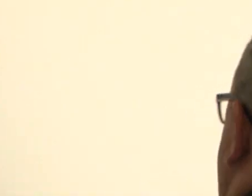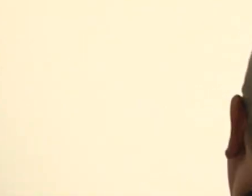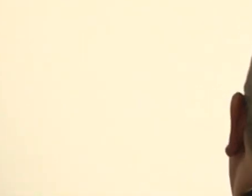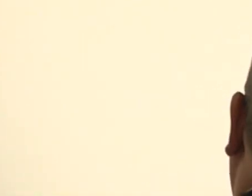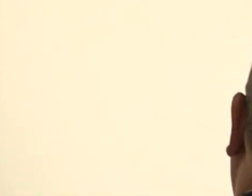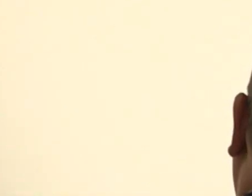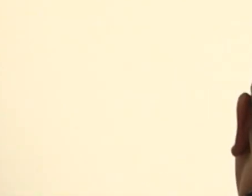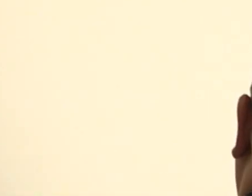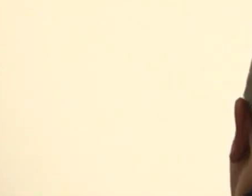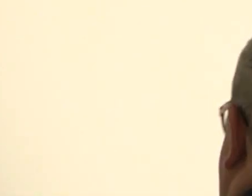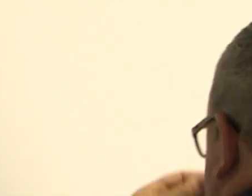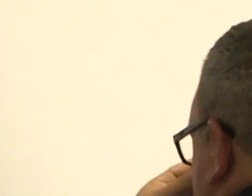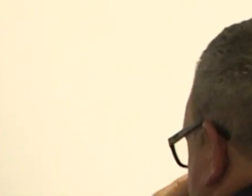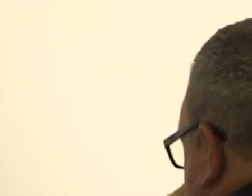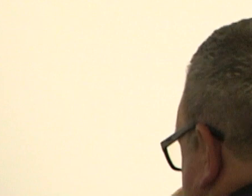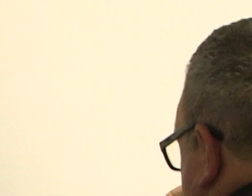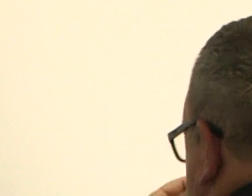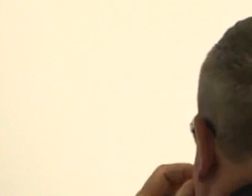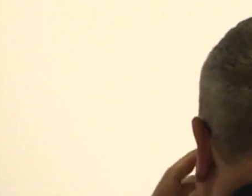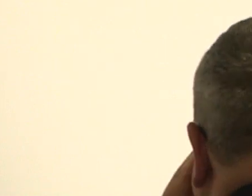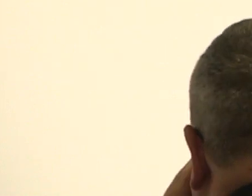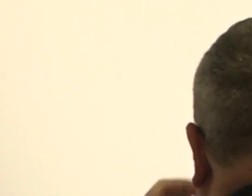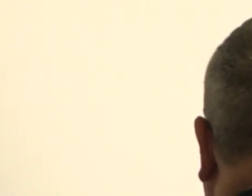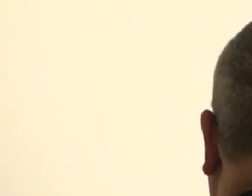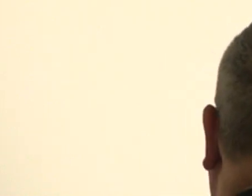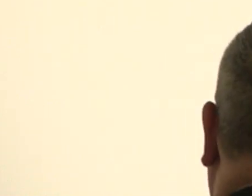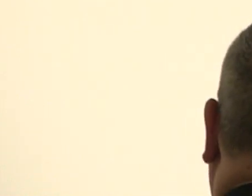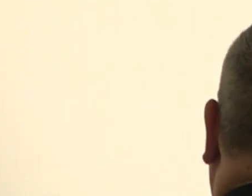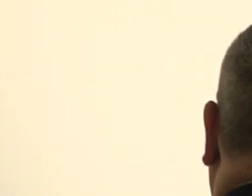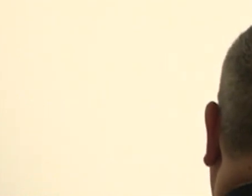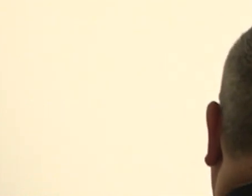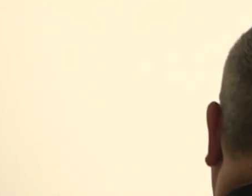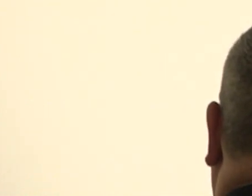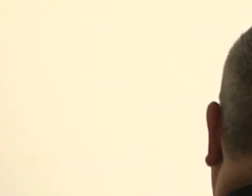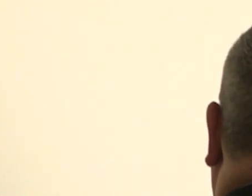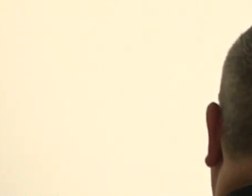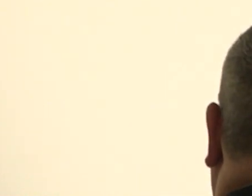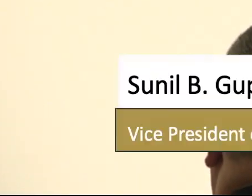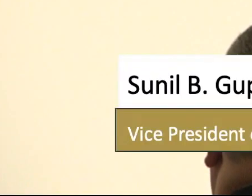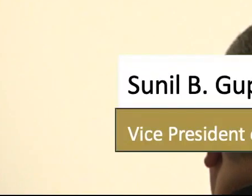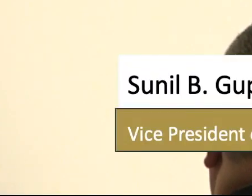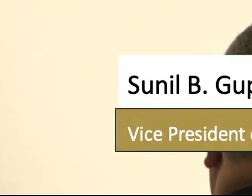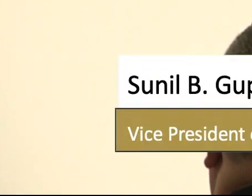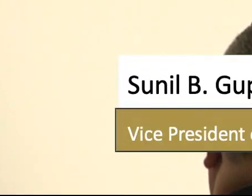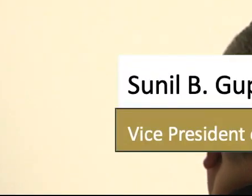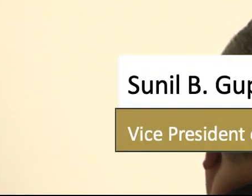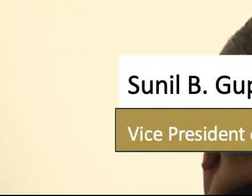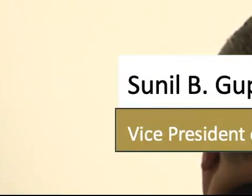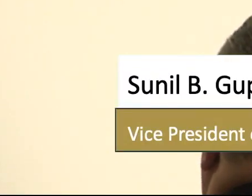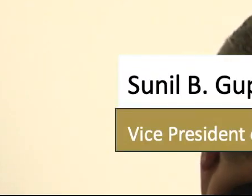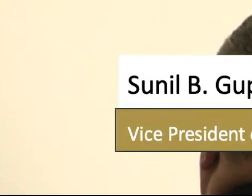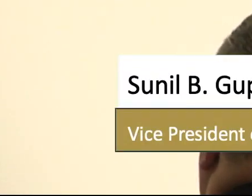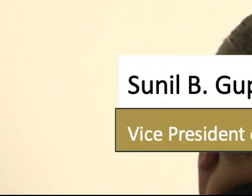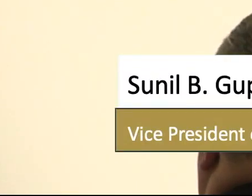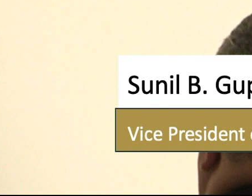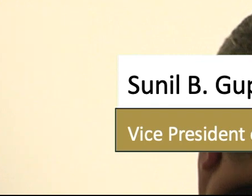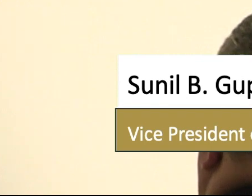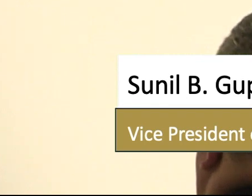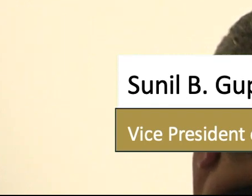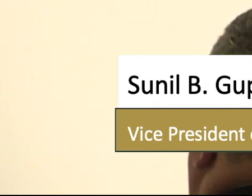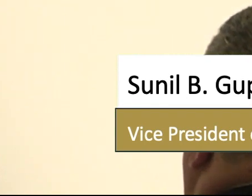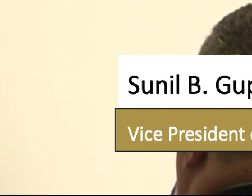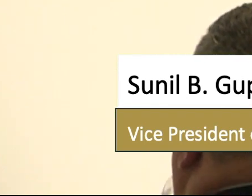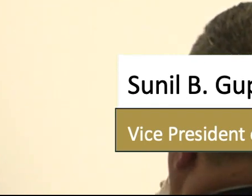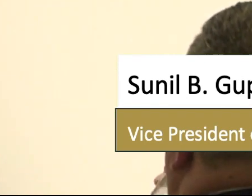Continuing Education Division that happened during the summer, and then follow up with some of our initiatives for the fall semester ahead of us.